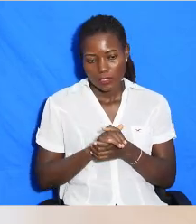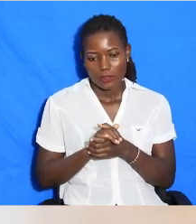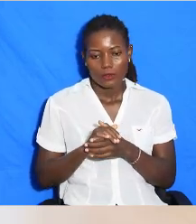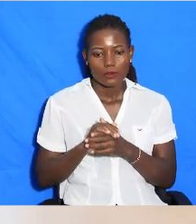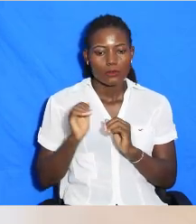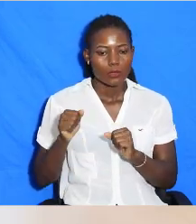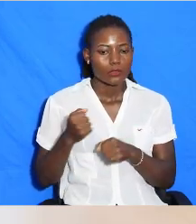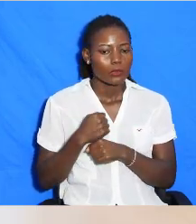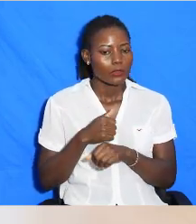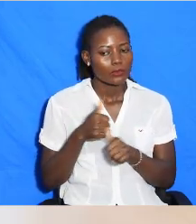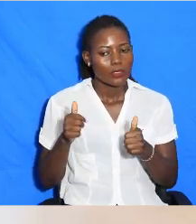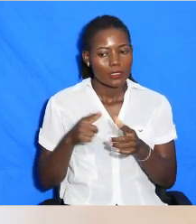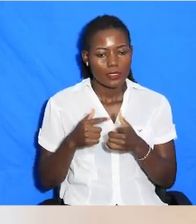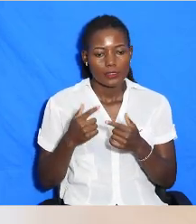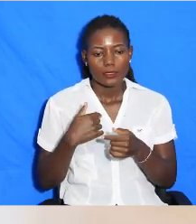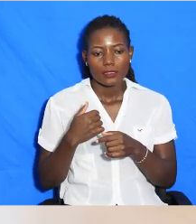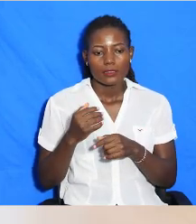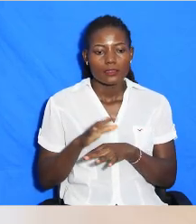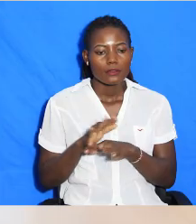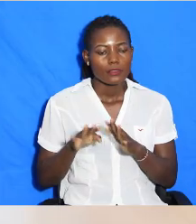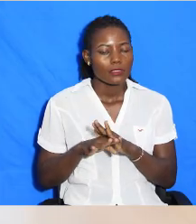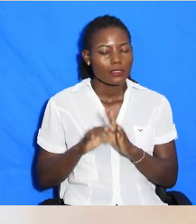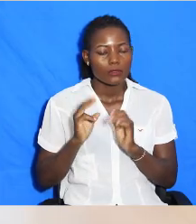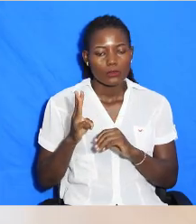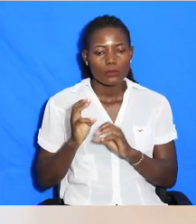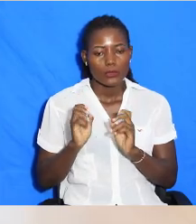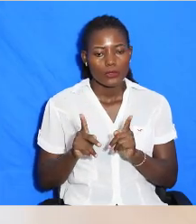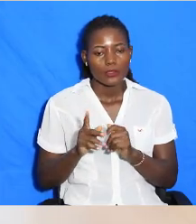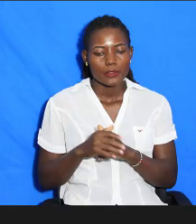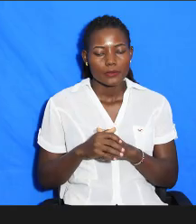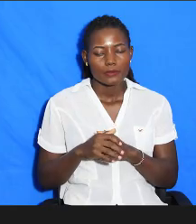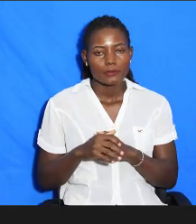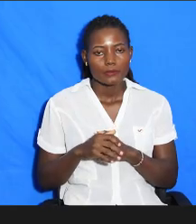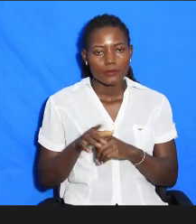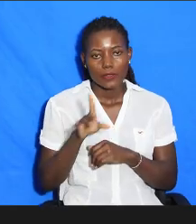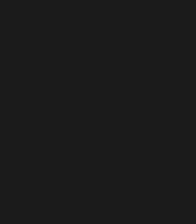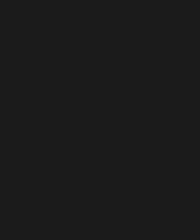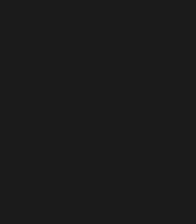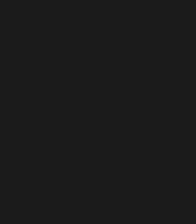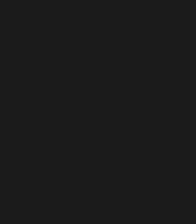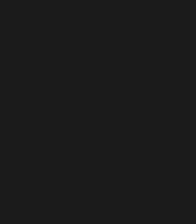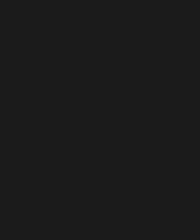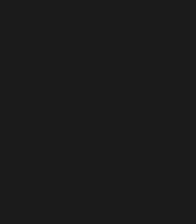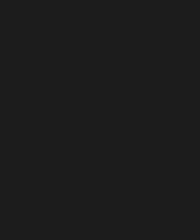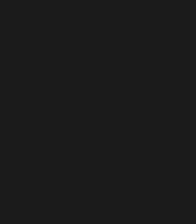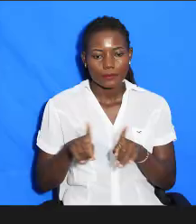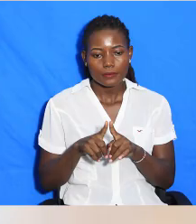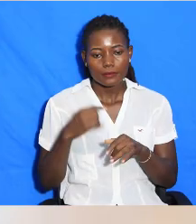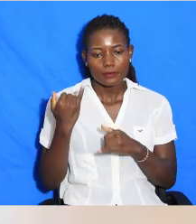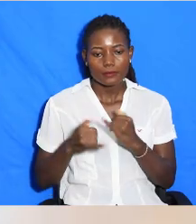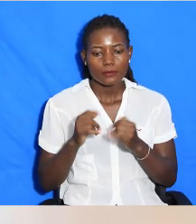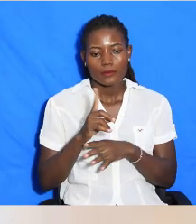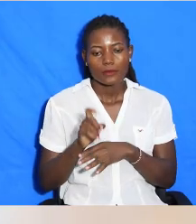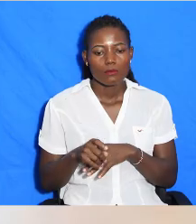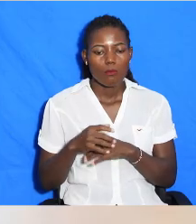think there's anything that is going to stop you from doing well. Yeah, Um, for sure. yes, and probably my last